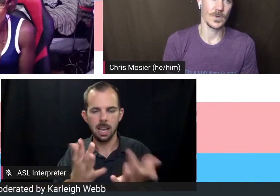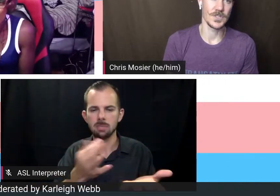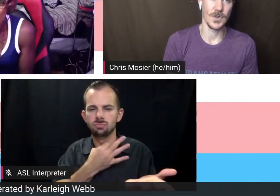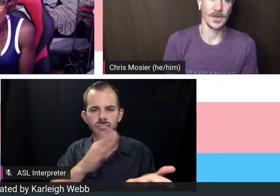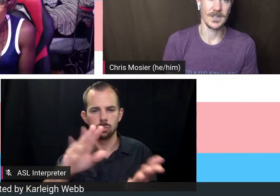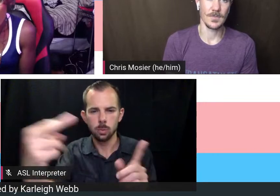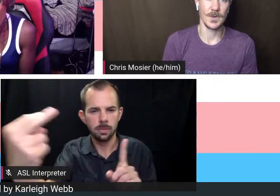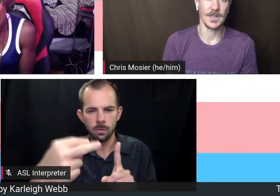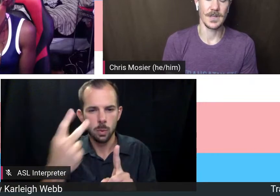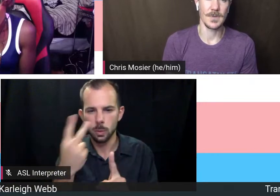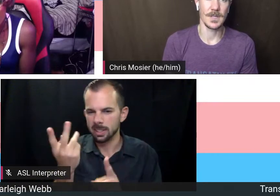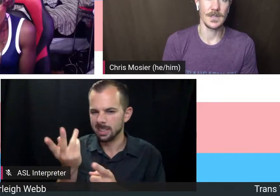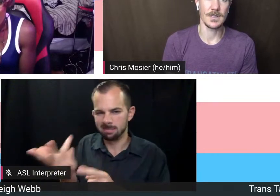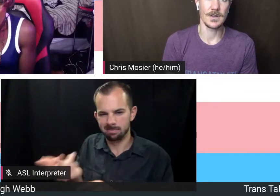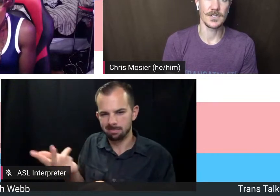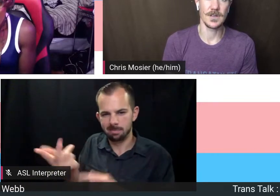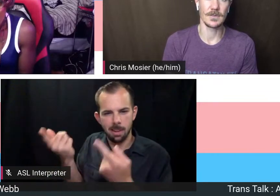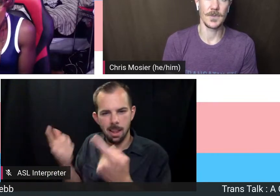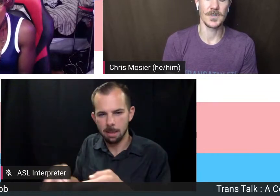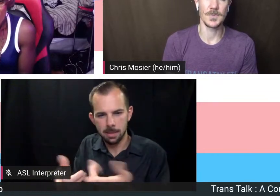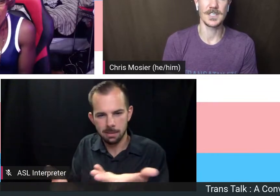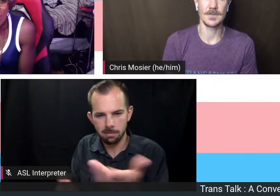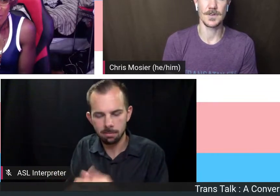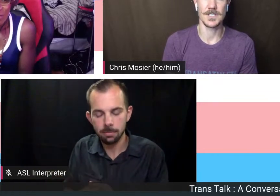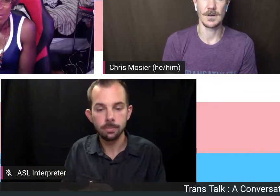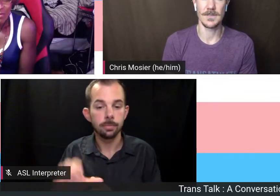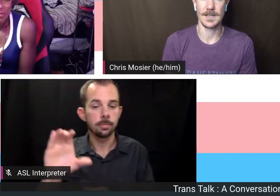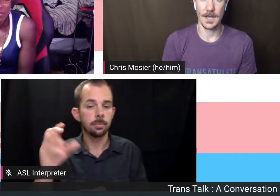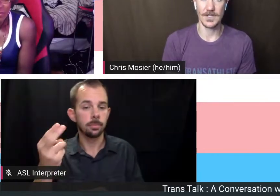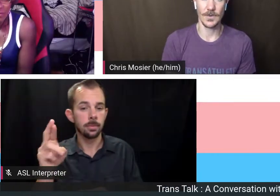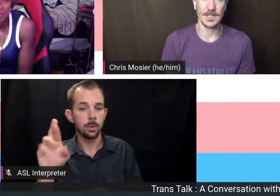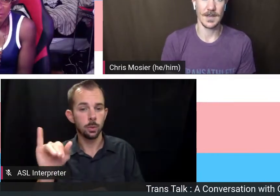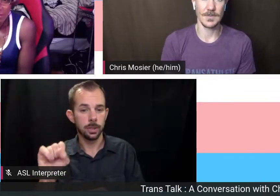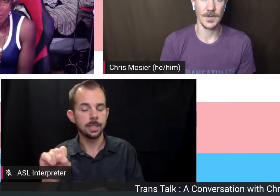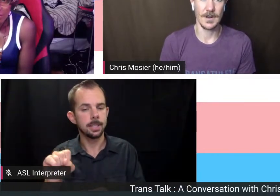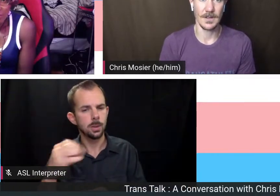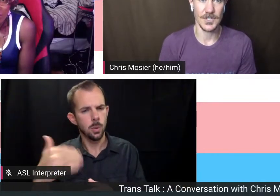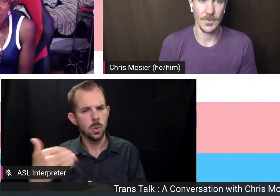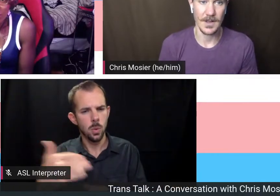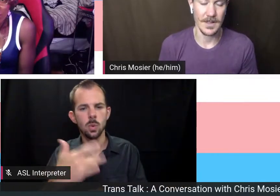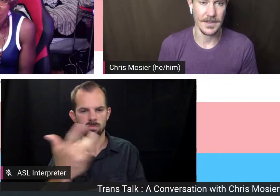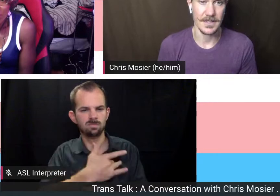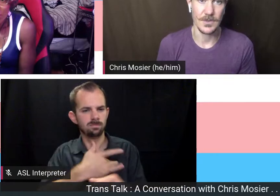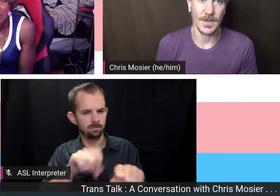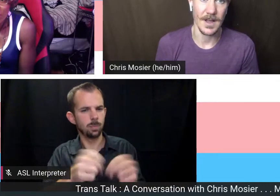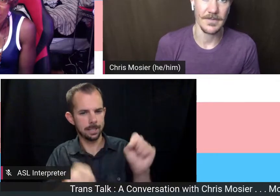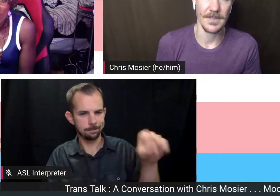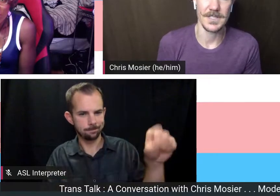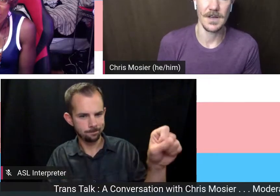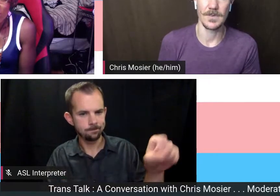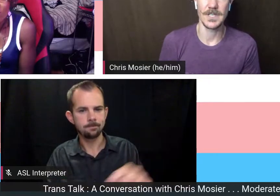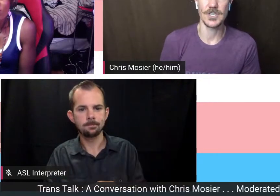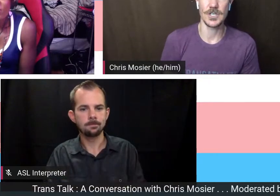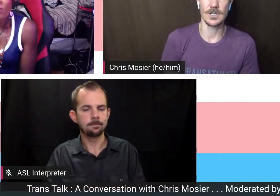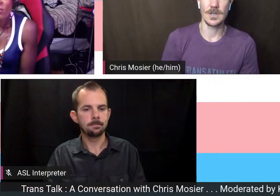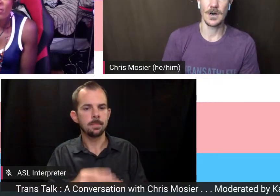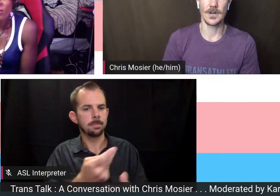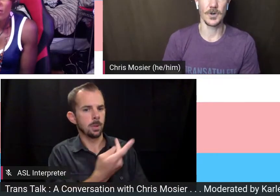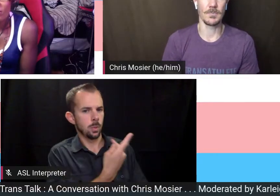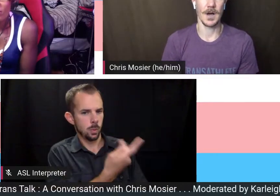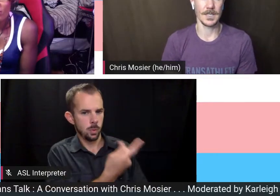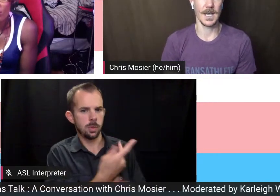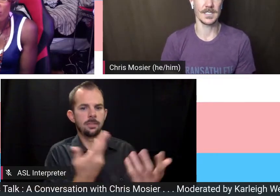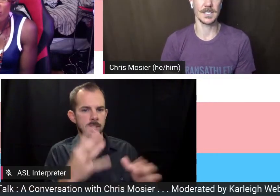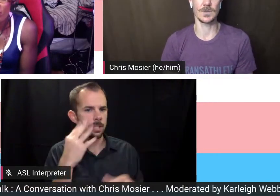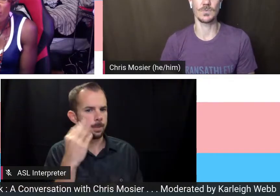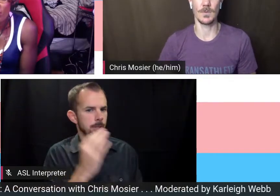of course. It's heartbreaking. I mean, there's a big difference here. And I think now is a great time to acknowledge it, right? And I think that you and I have had this conversation on